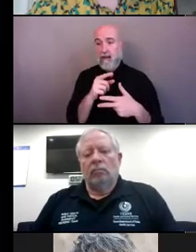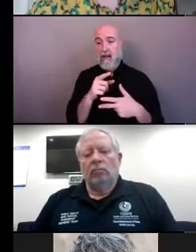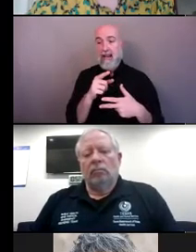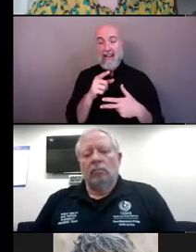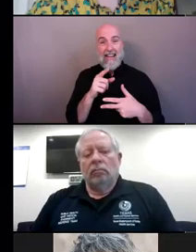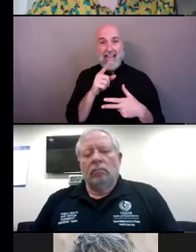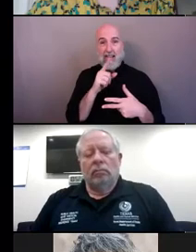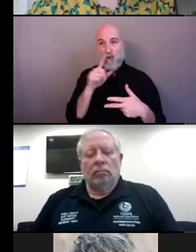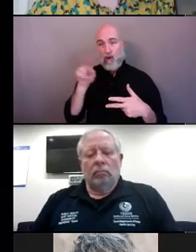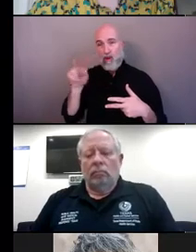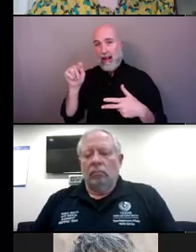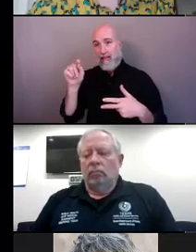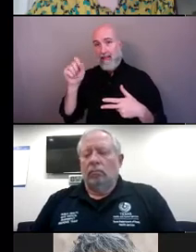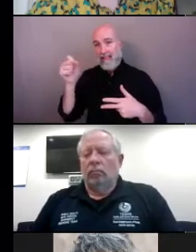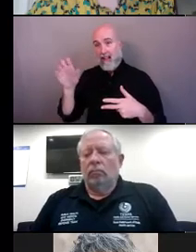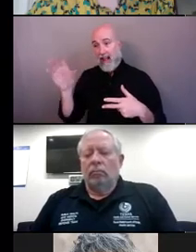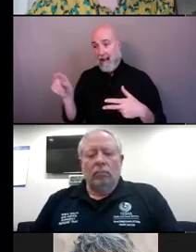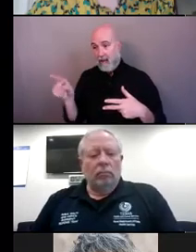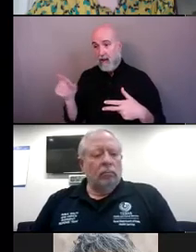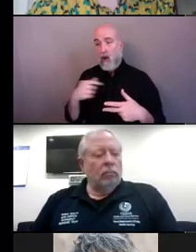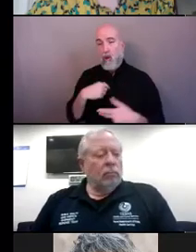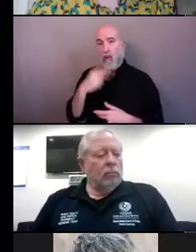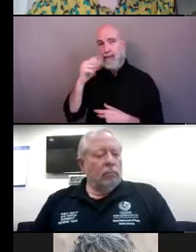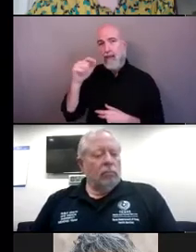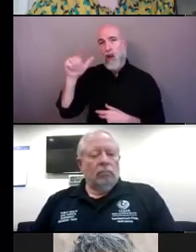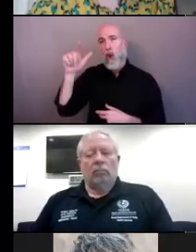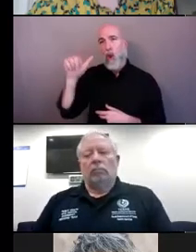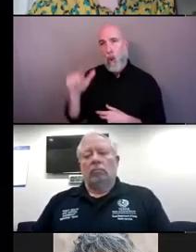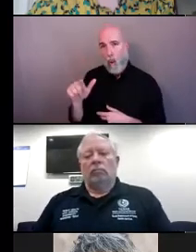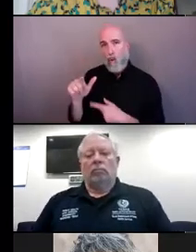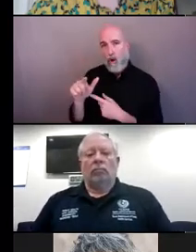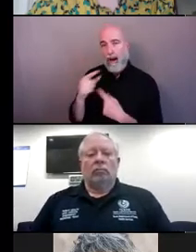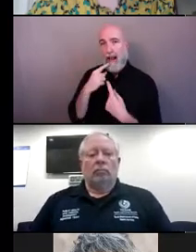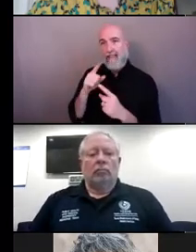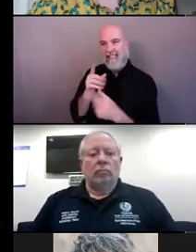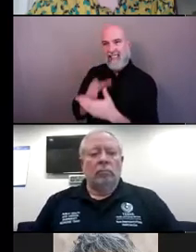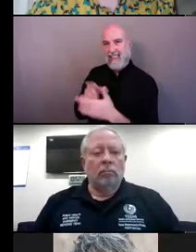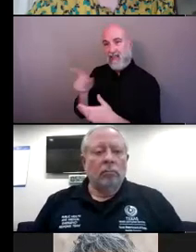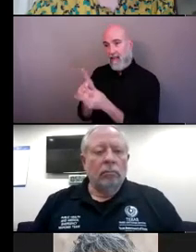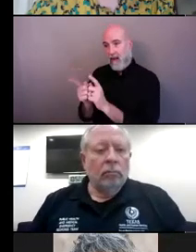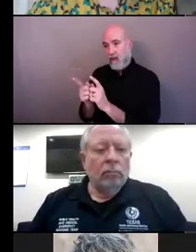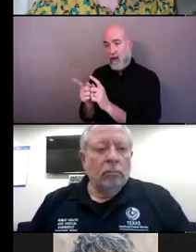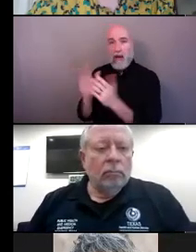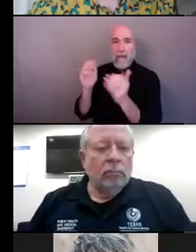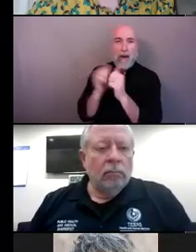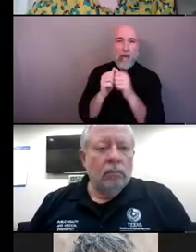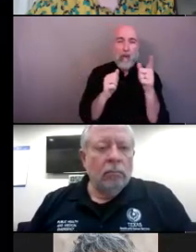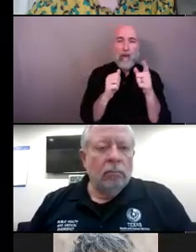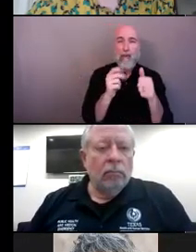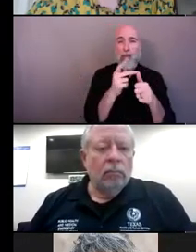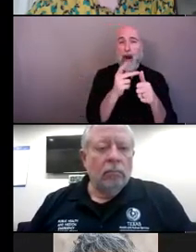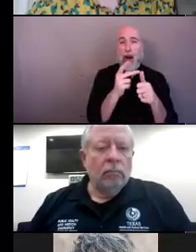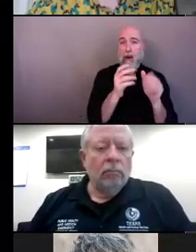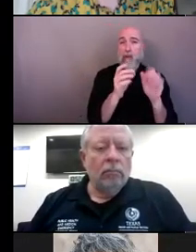South Africa, and we did see a lower efficacy against that variant versus the primary strain that was circulating